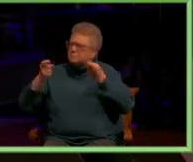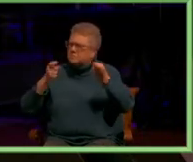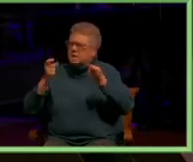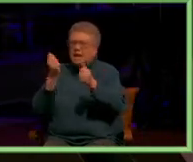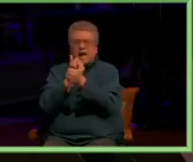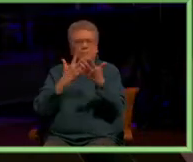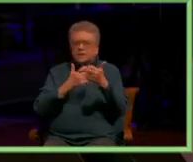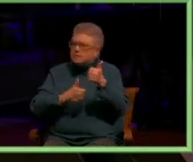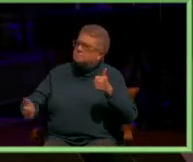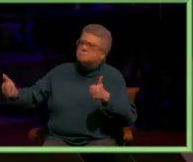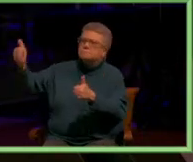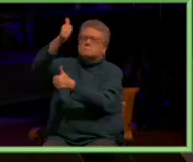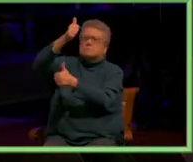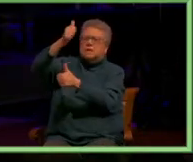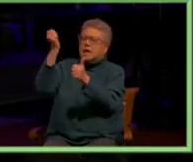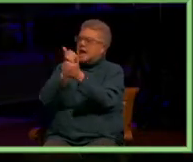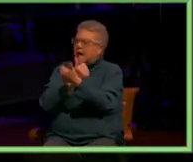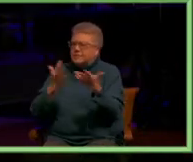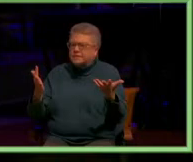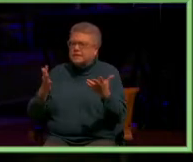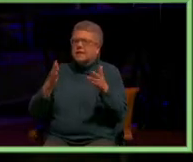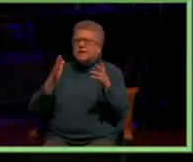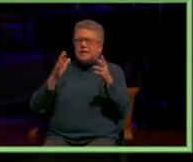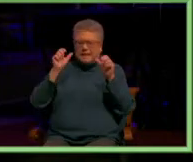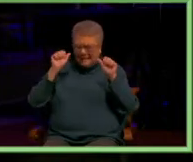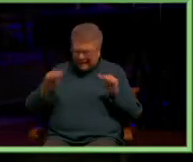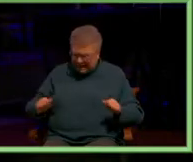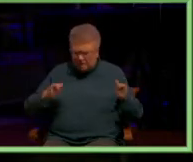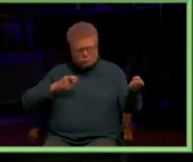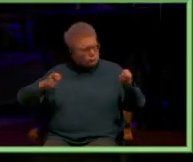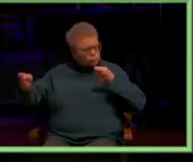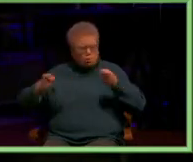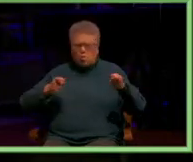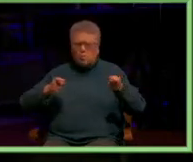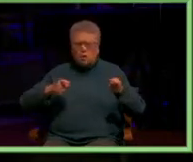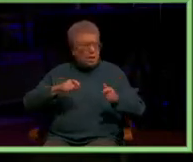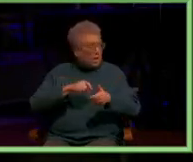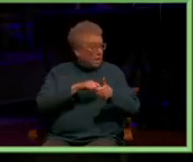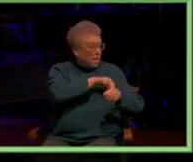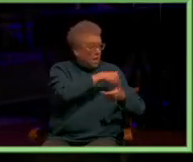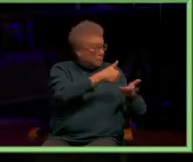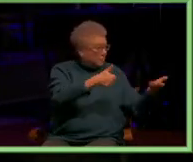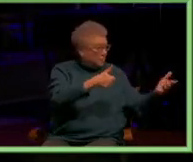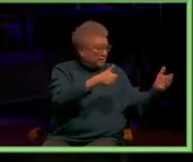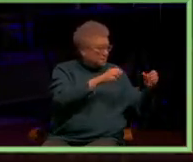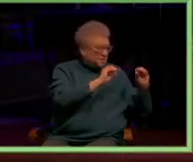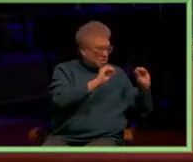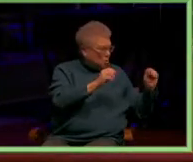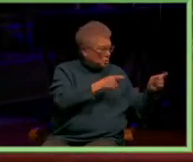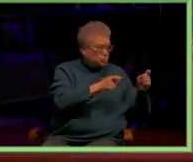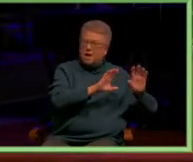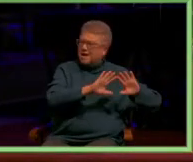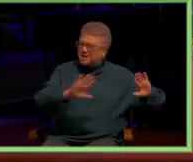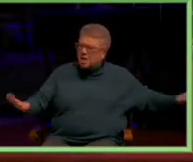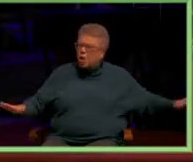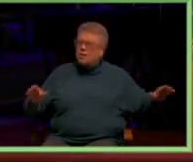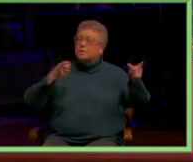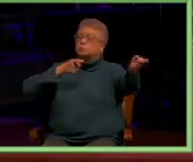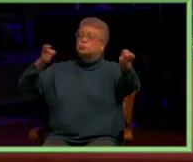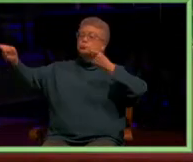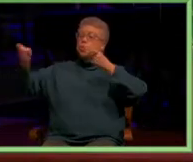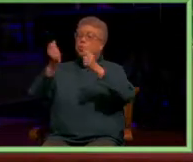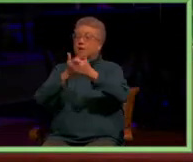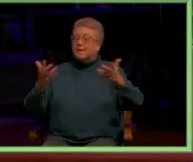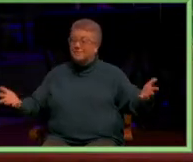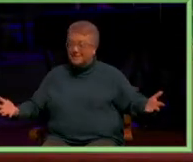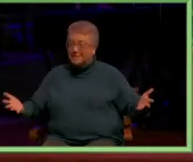him. Everything is in his purview or control. There is nothing outside of it. And might I just add this side note? This means that we